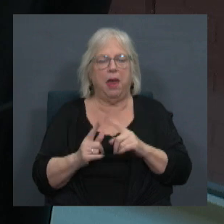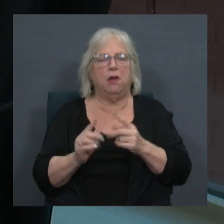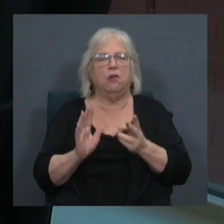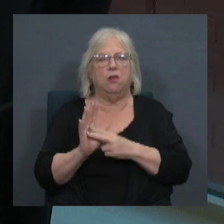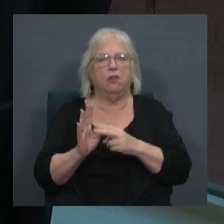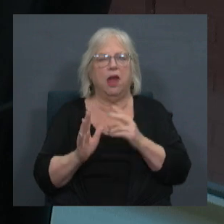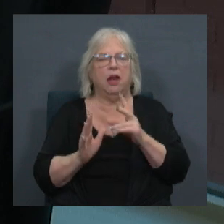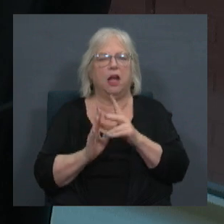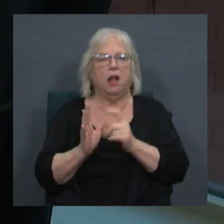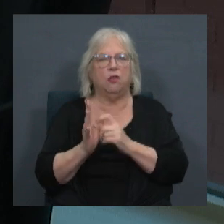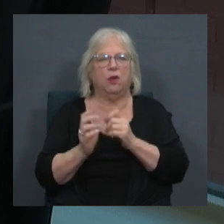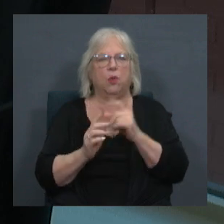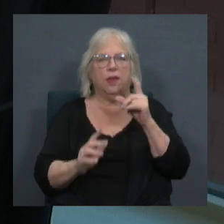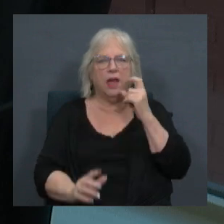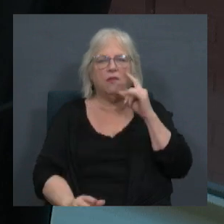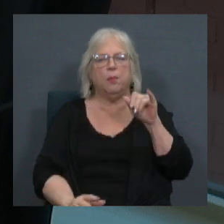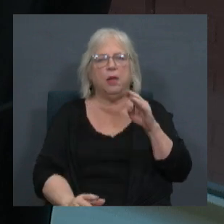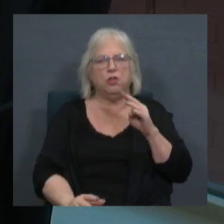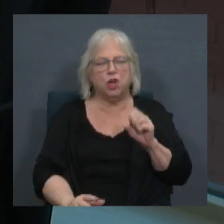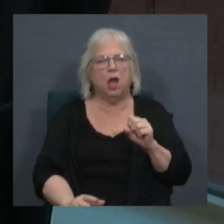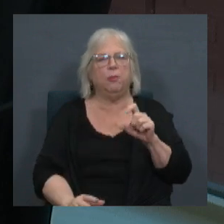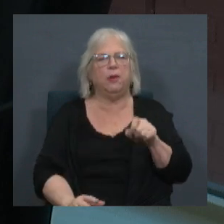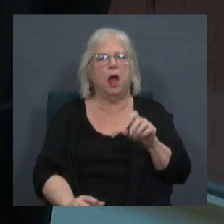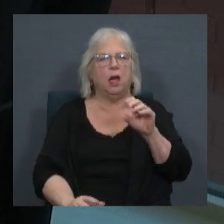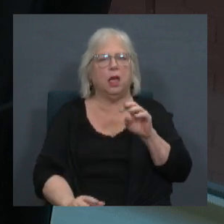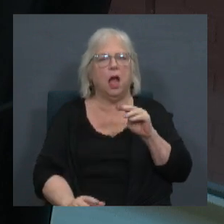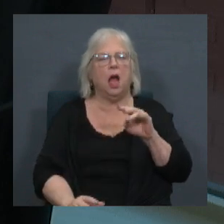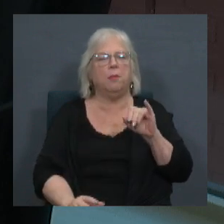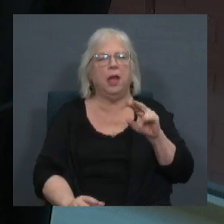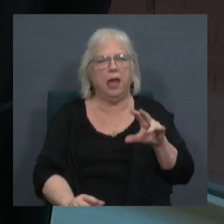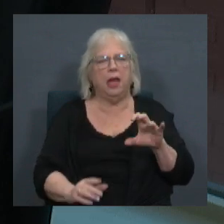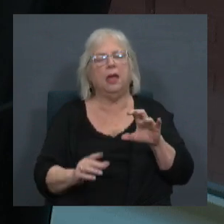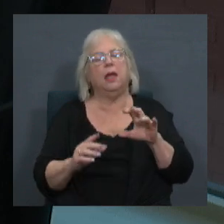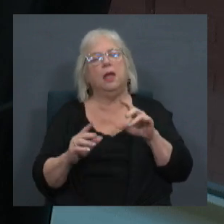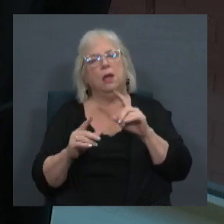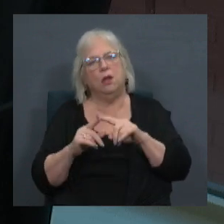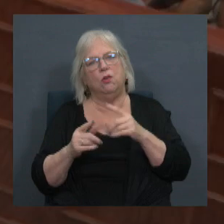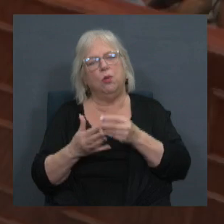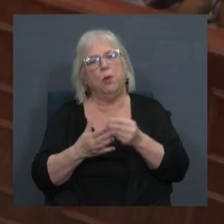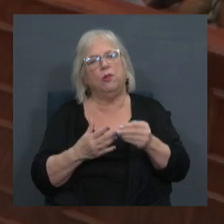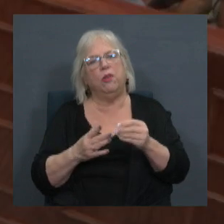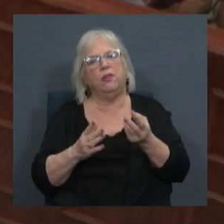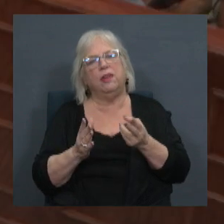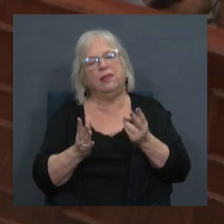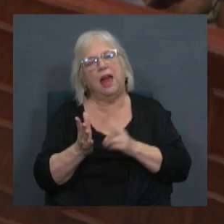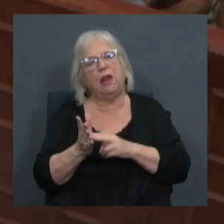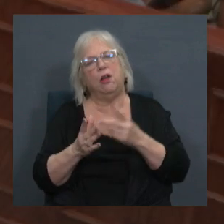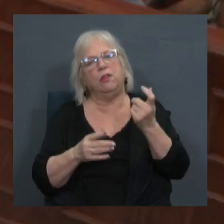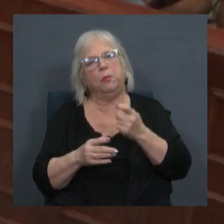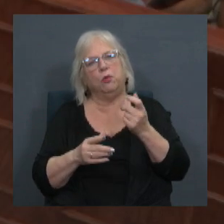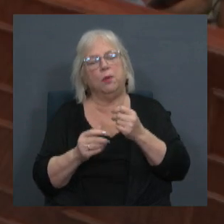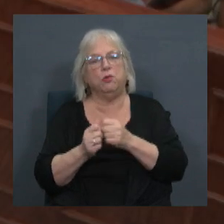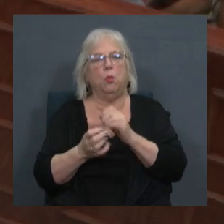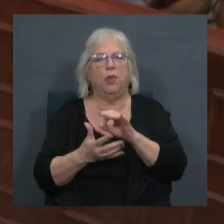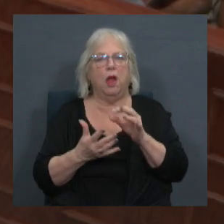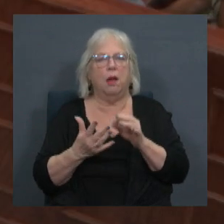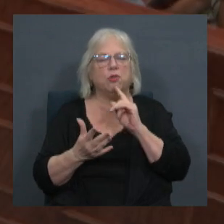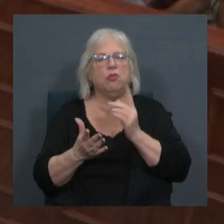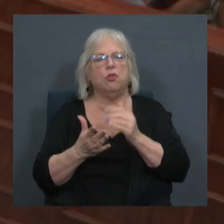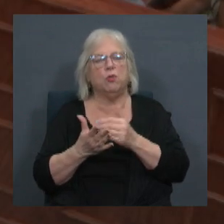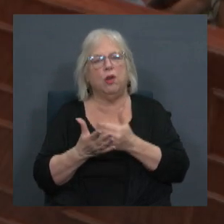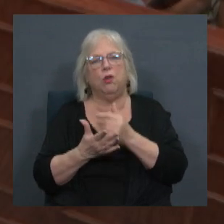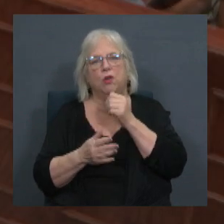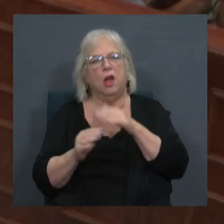source contract with GovernmentJobs.com Inc., doing business as NeoGov, to purchase a single sign-on subscription with option to renew in an amount not to